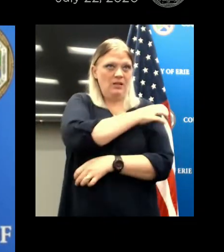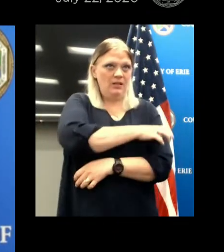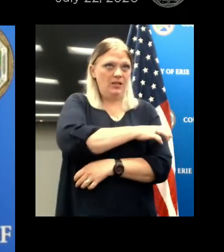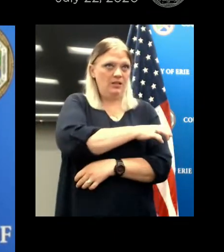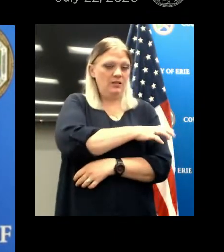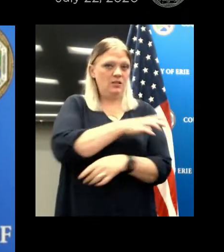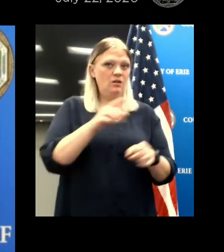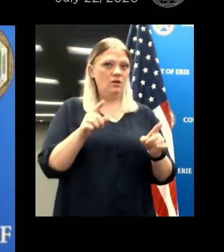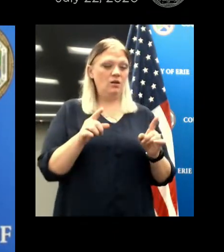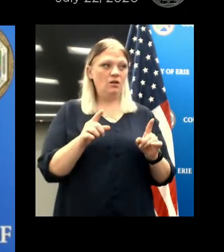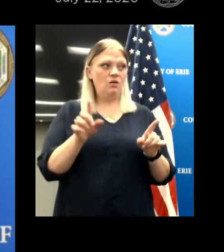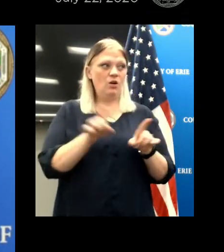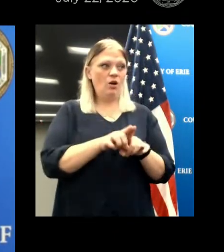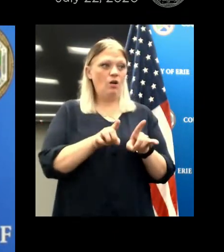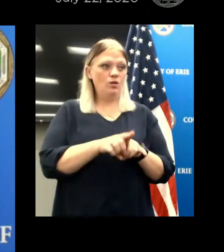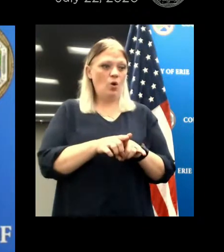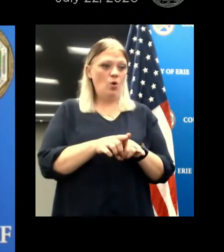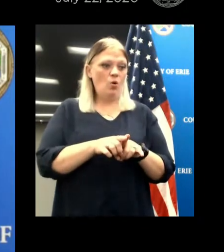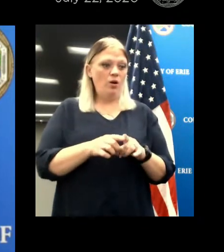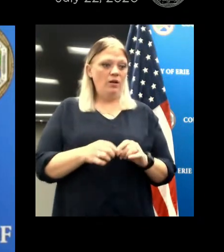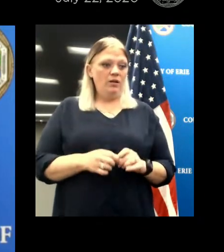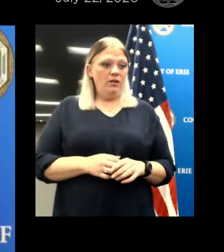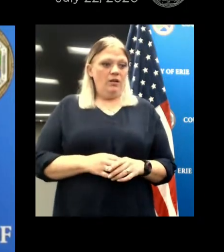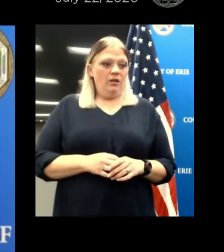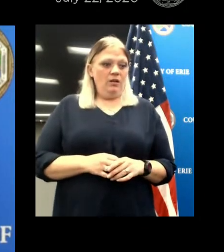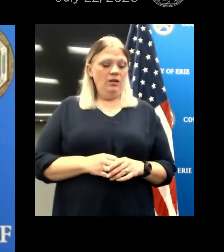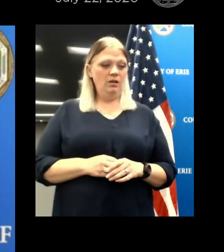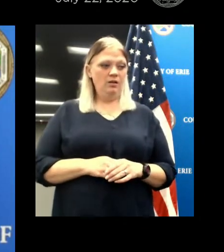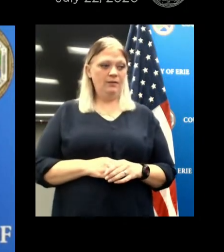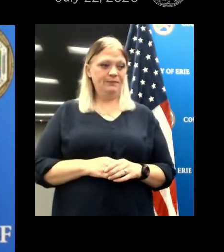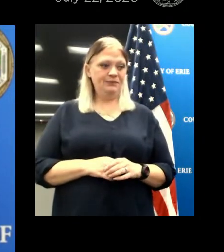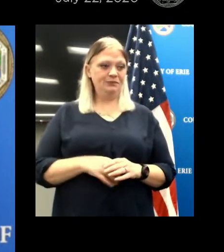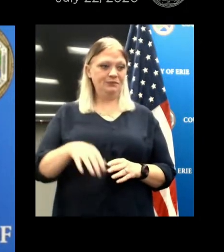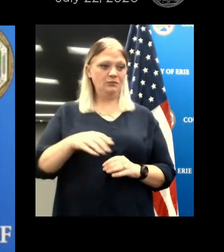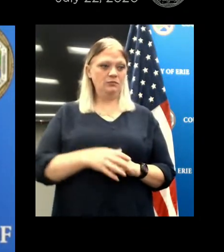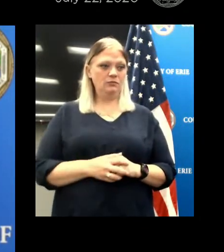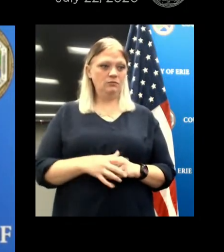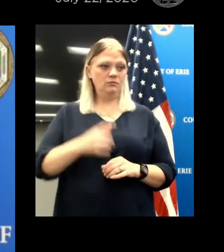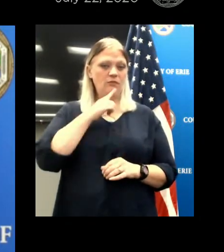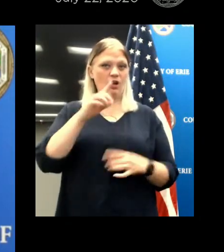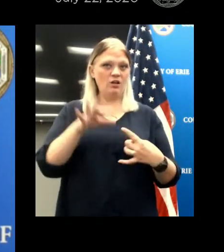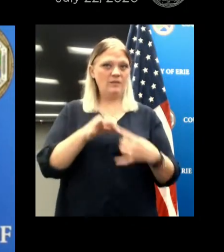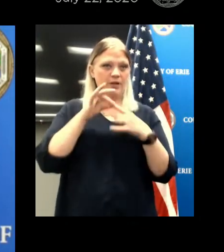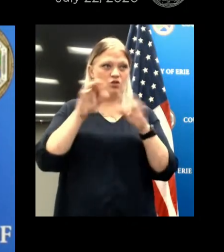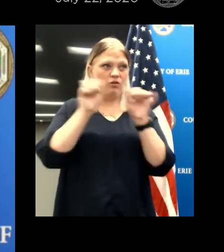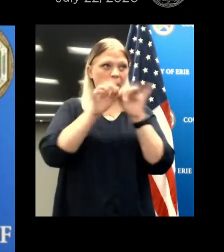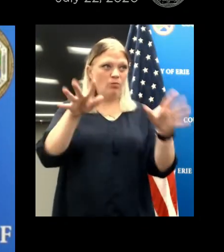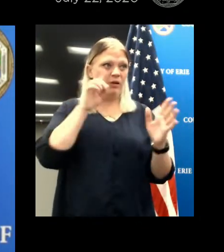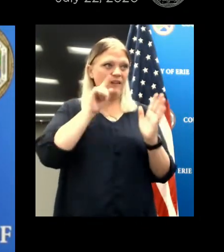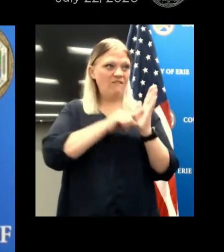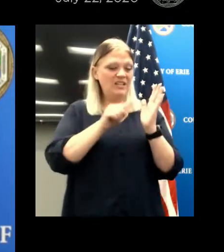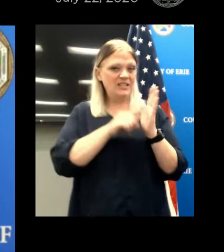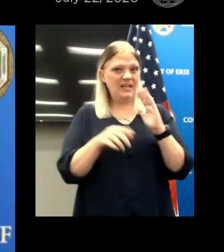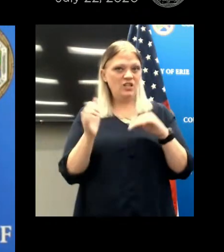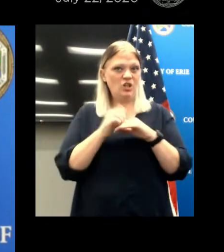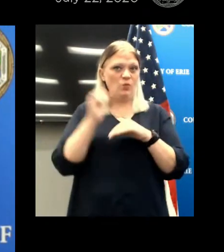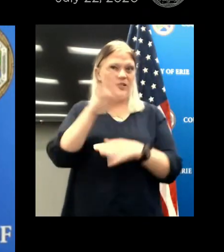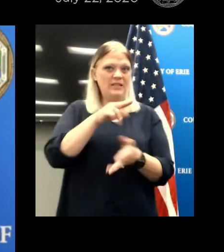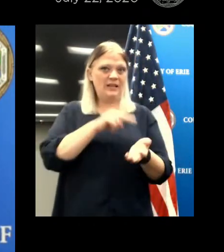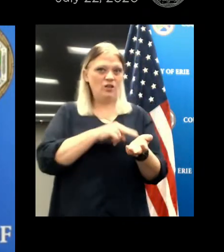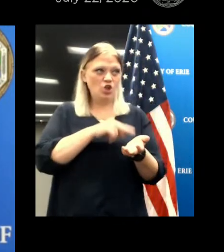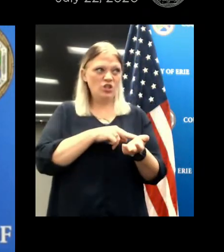also, will also there are special outbreak investigations that we may send nurses out to